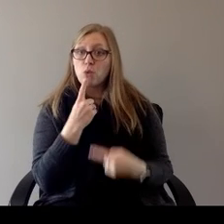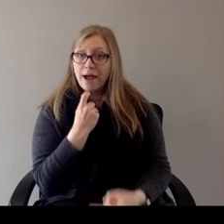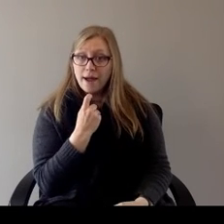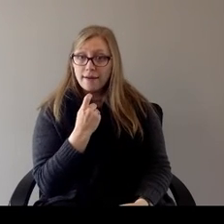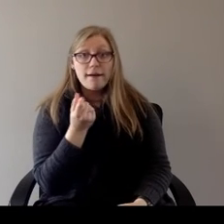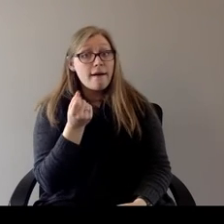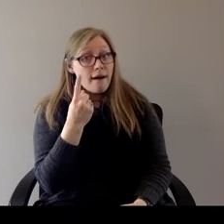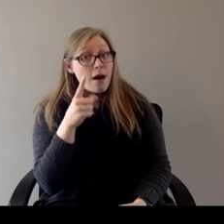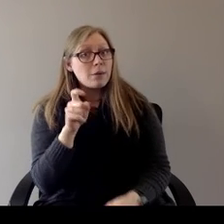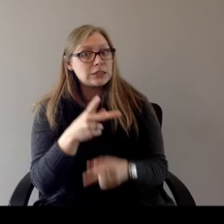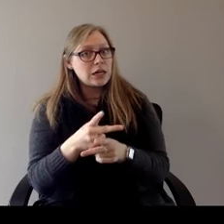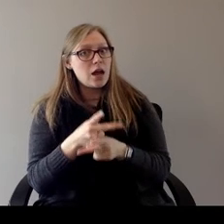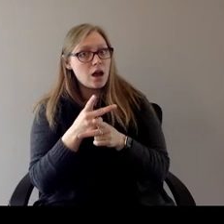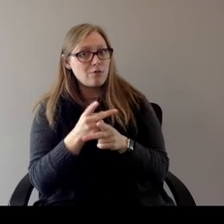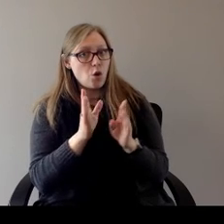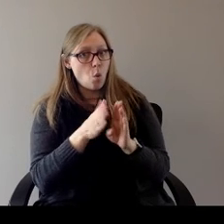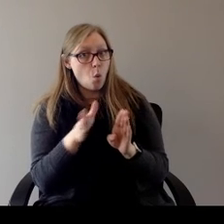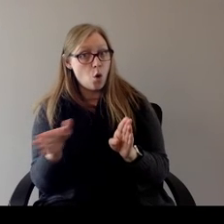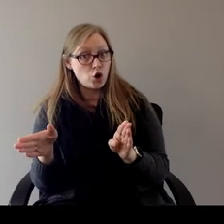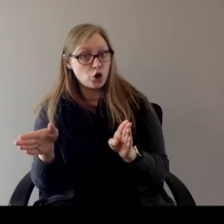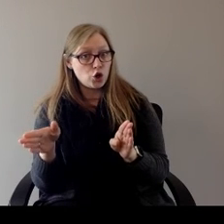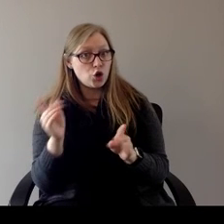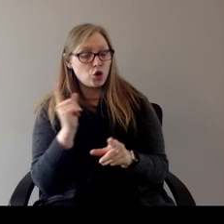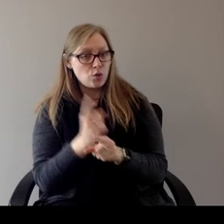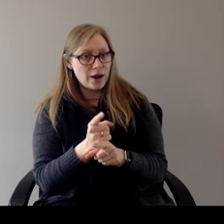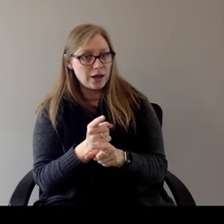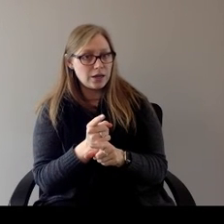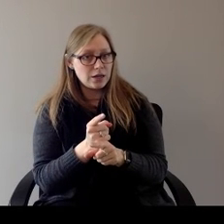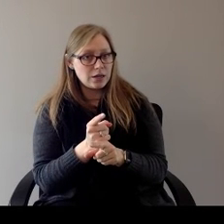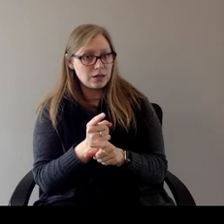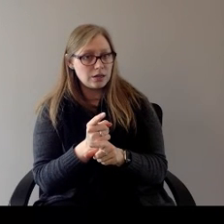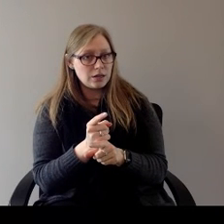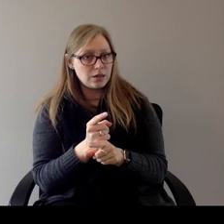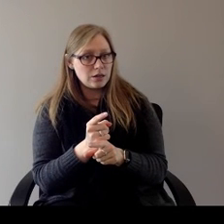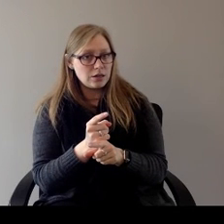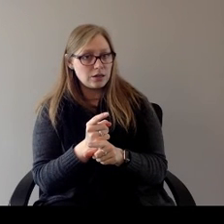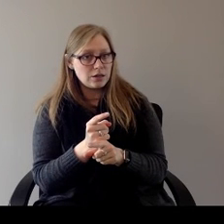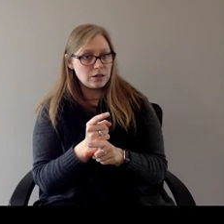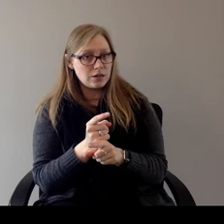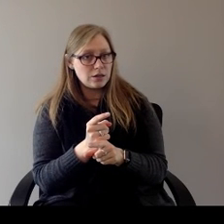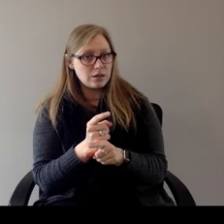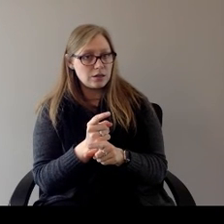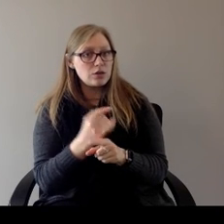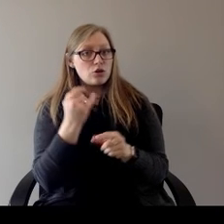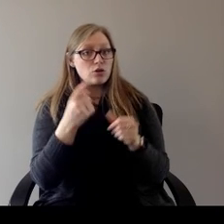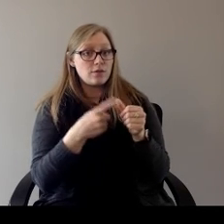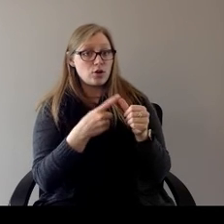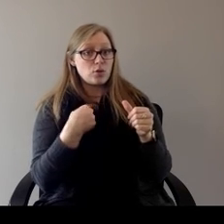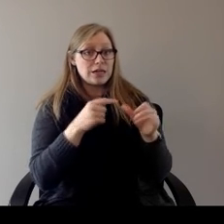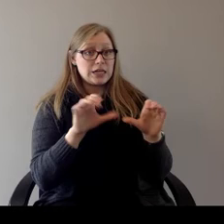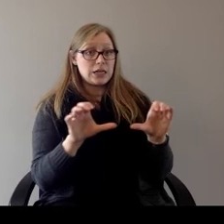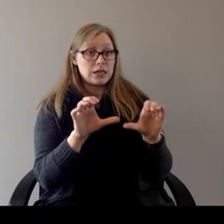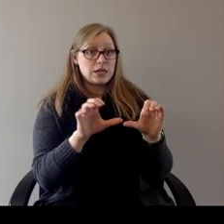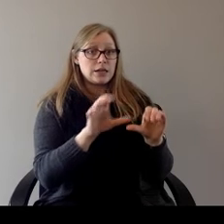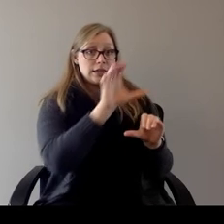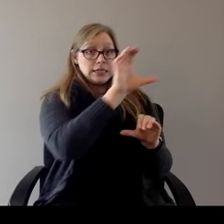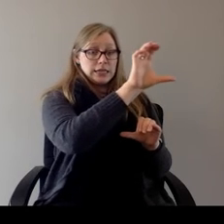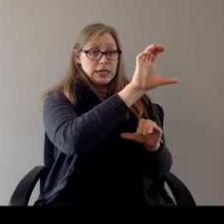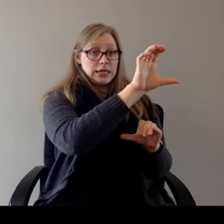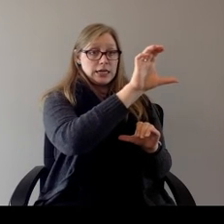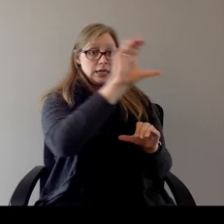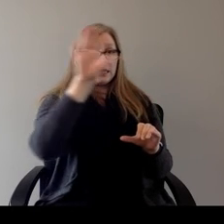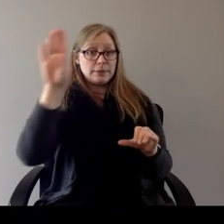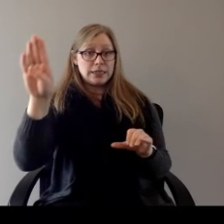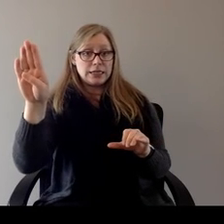So we did C, B, D. So if I'm going on this angle, I'm saying B